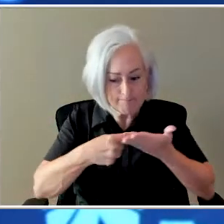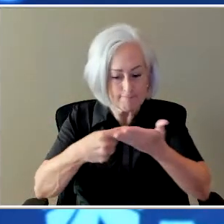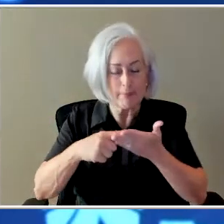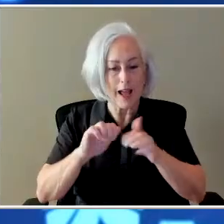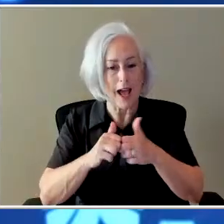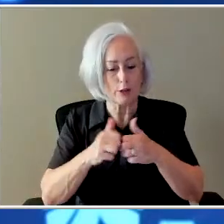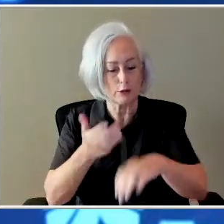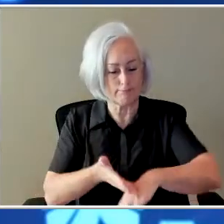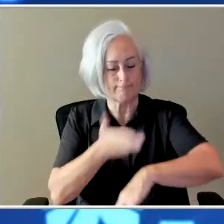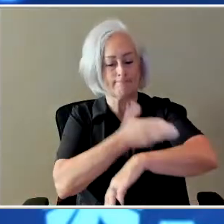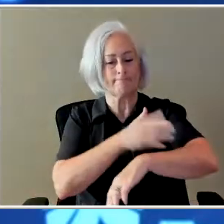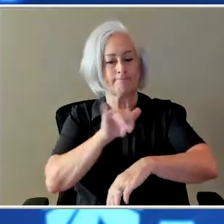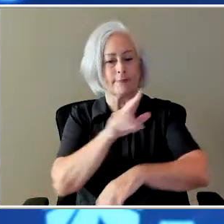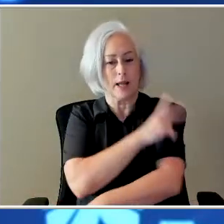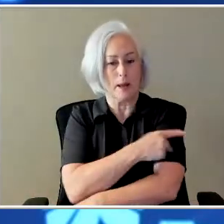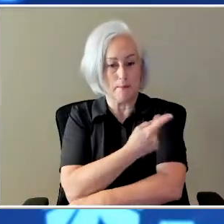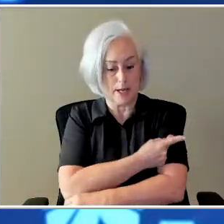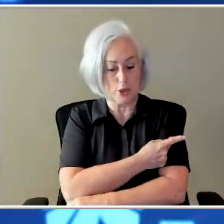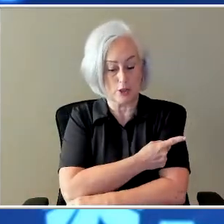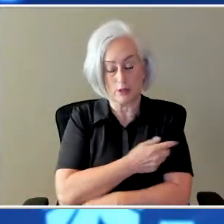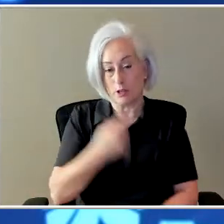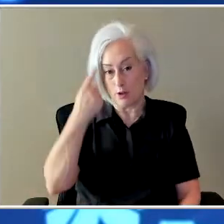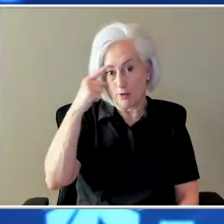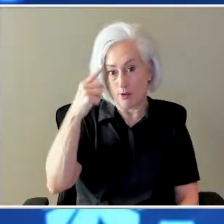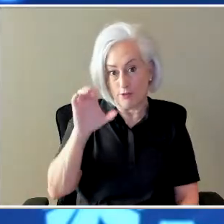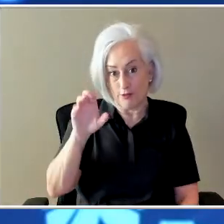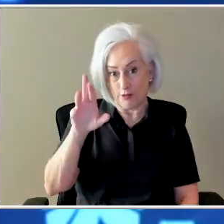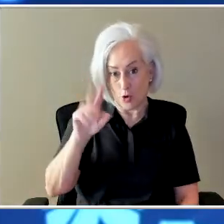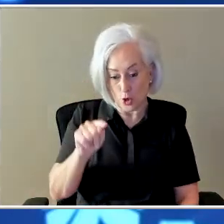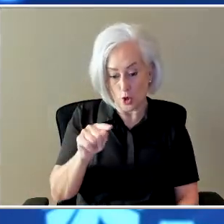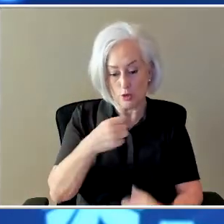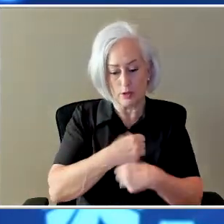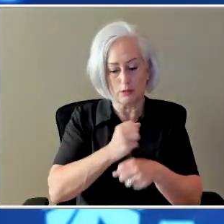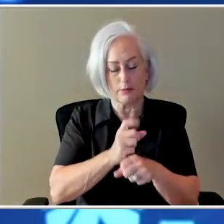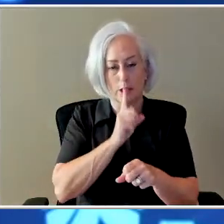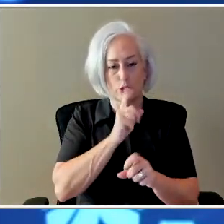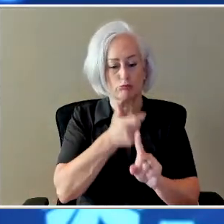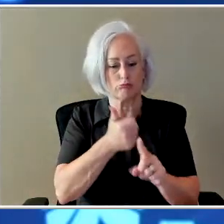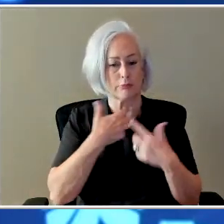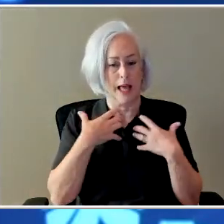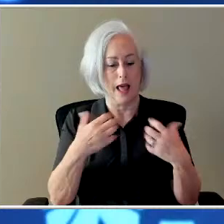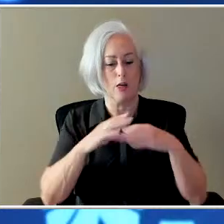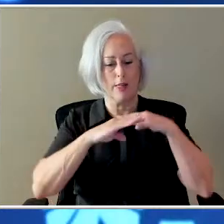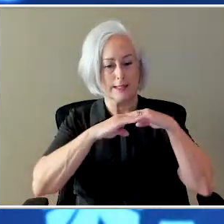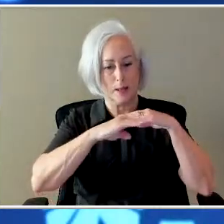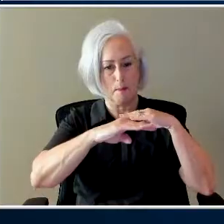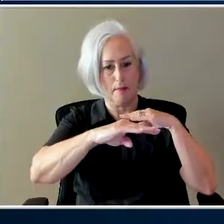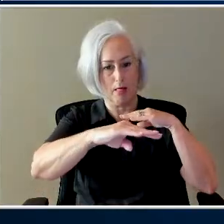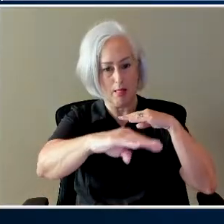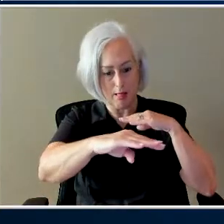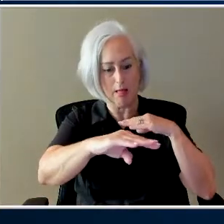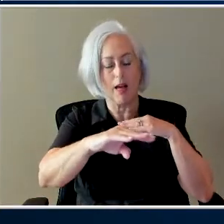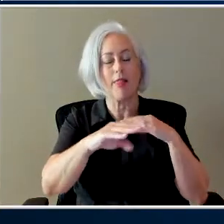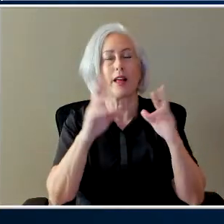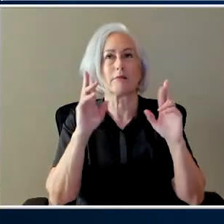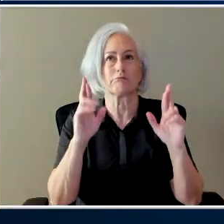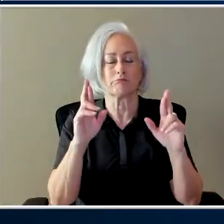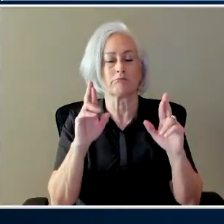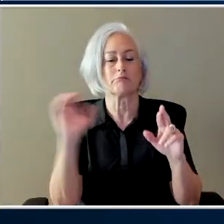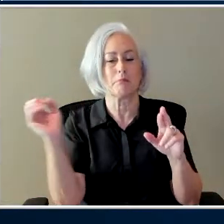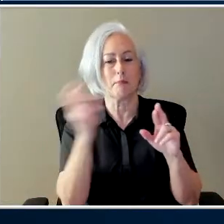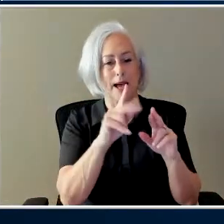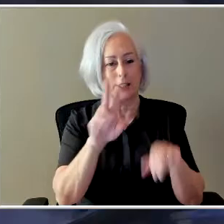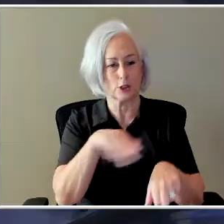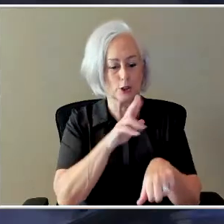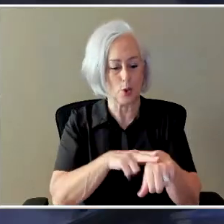where, we can, work on other things and getting them, back to their normal. Abby, when you first met Kurt, it